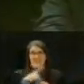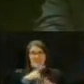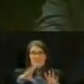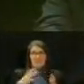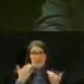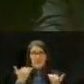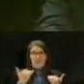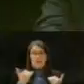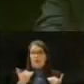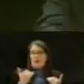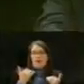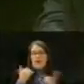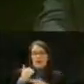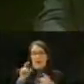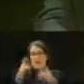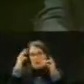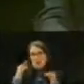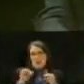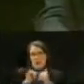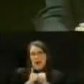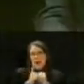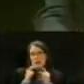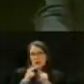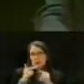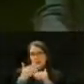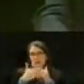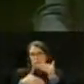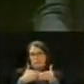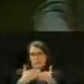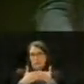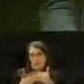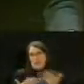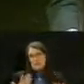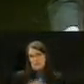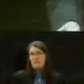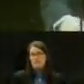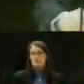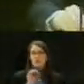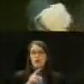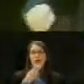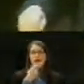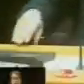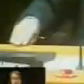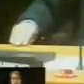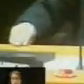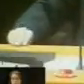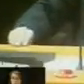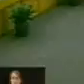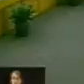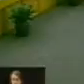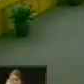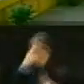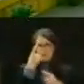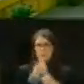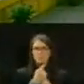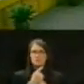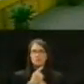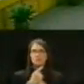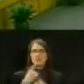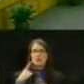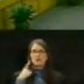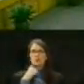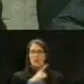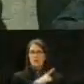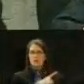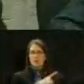this committee to proceed. Okay, Commissioner Hammond. Also, I think last year in the legislature, they approved some stuff where it is a quorum for the